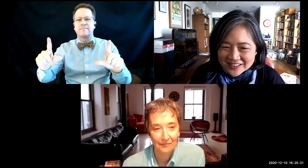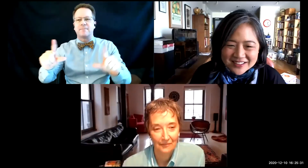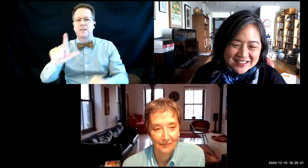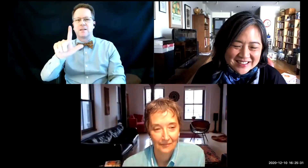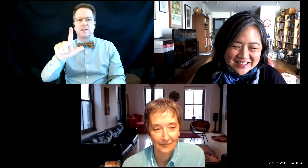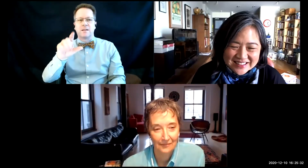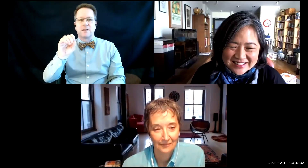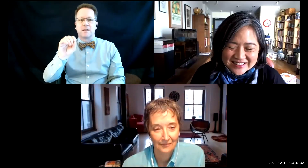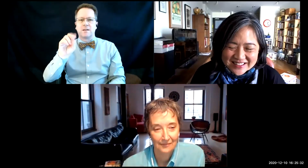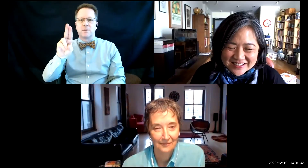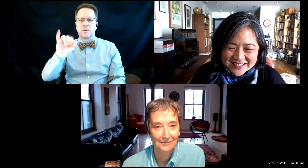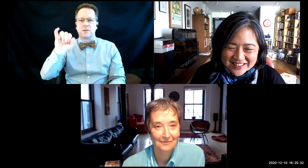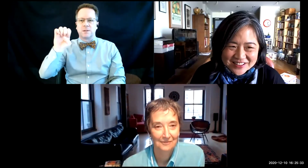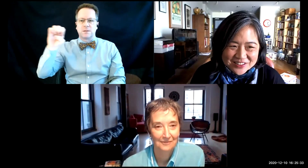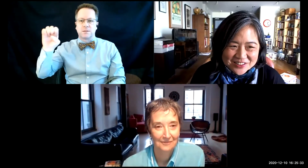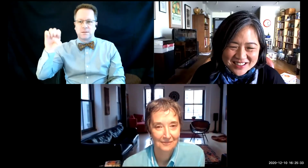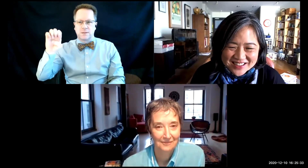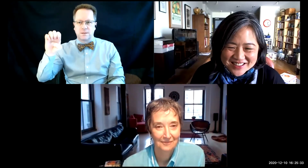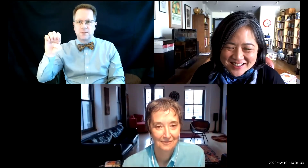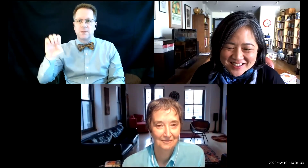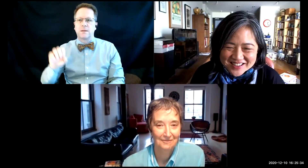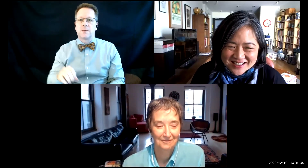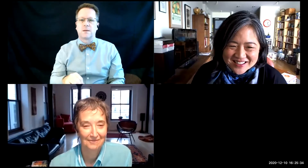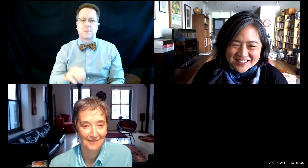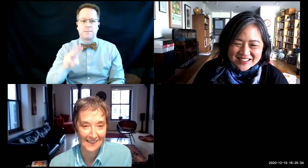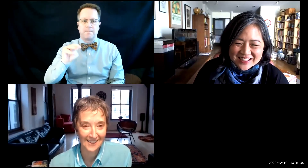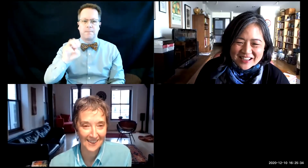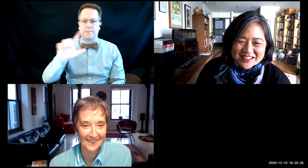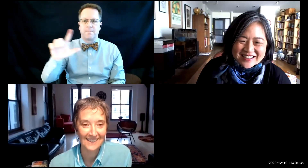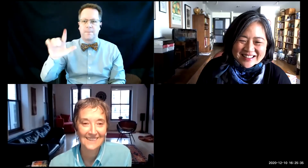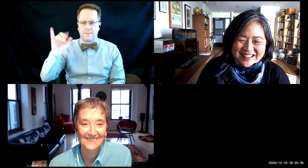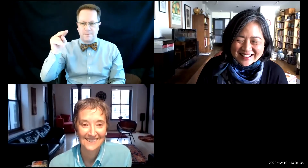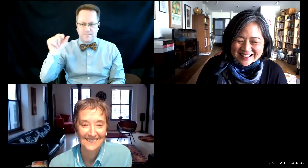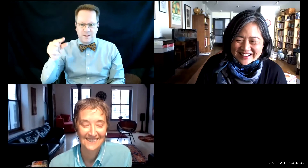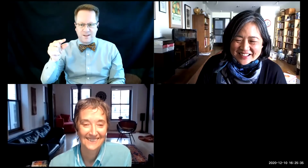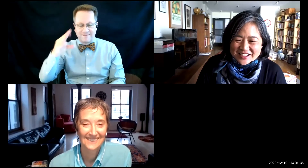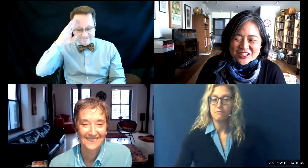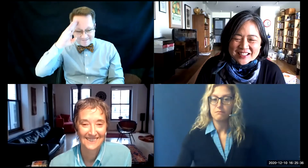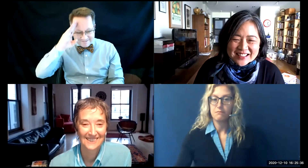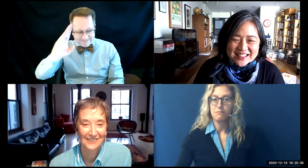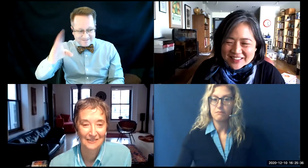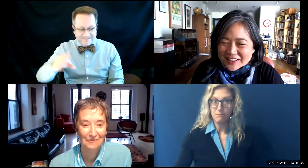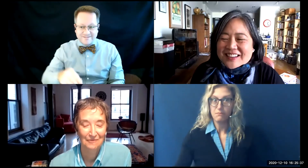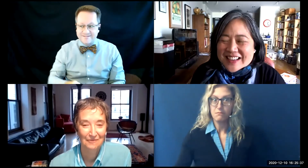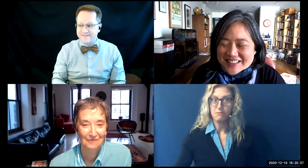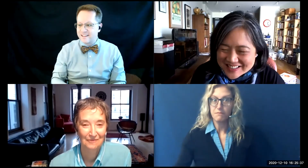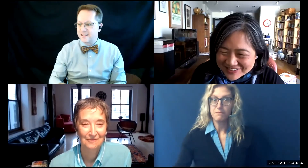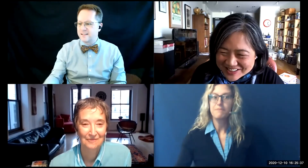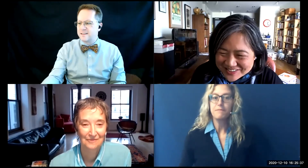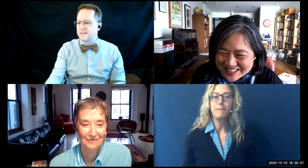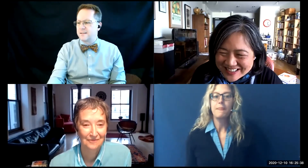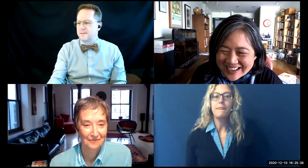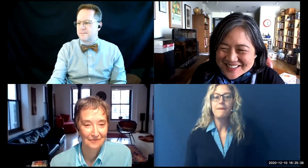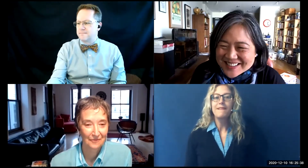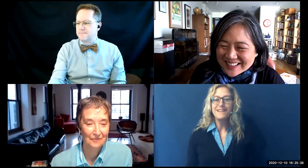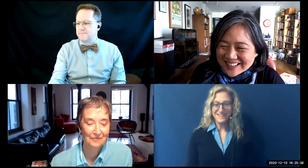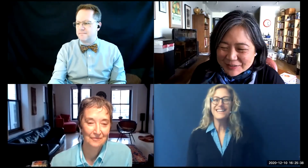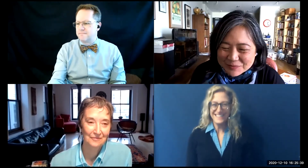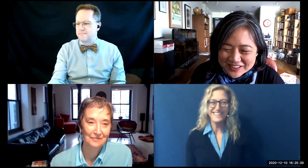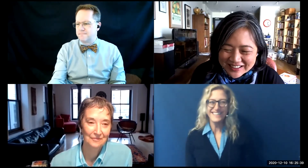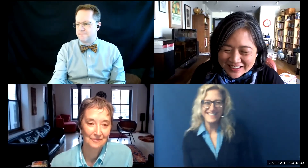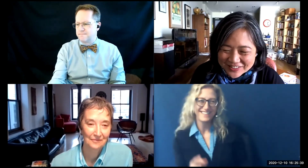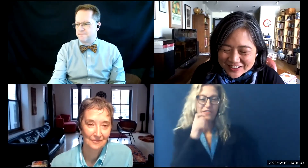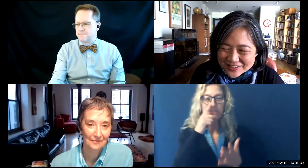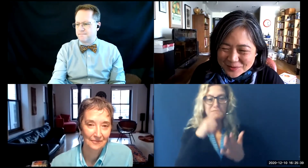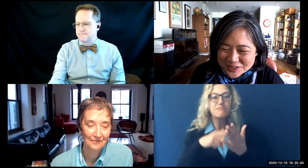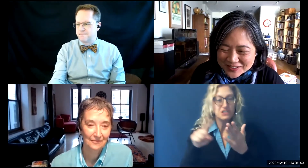Melling. Hello, Louise. Hi, Cecilia. I'm going to check in. I think, yes, I was going to ask.